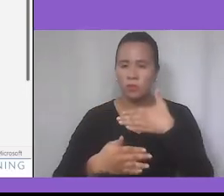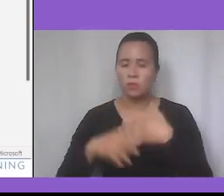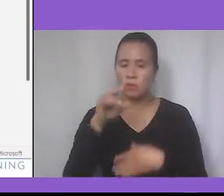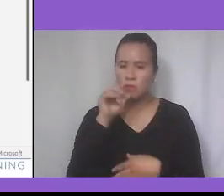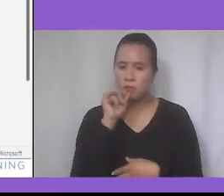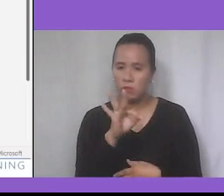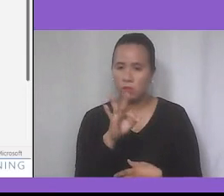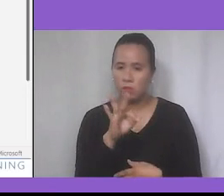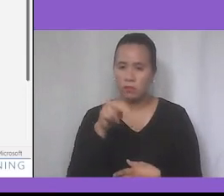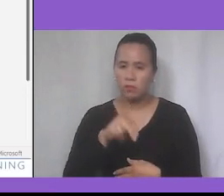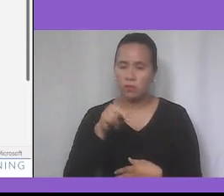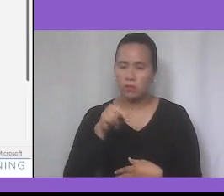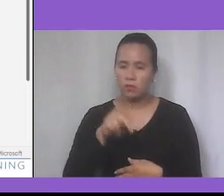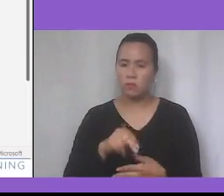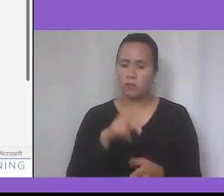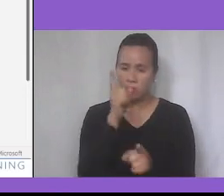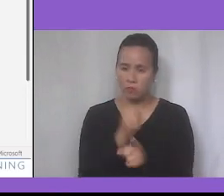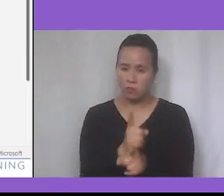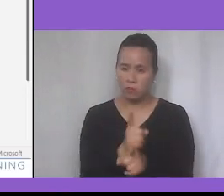kung meron man tayong dapat